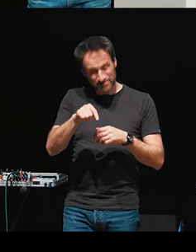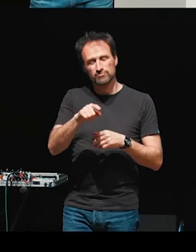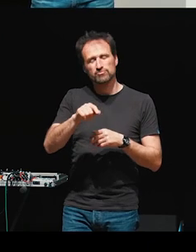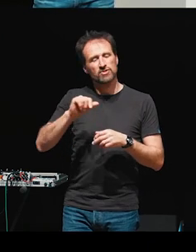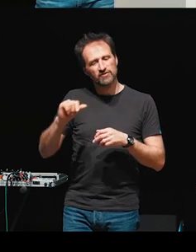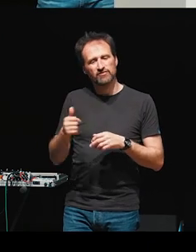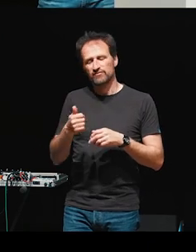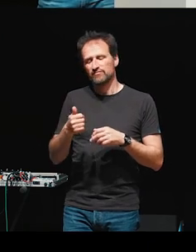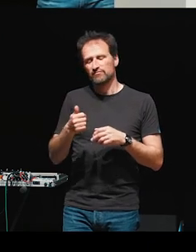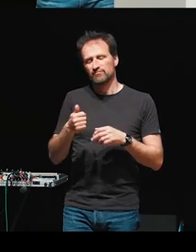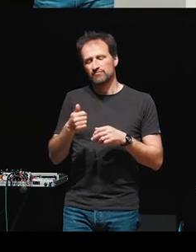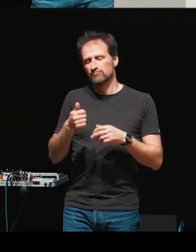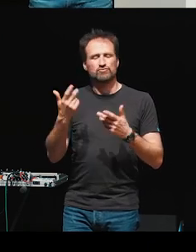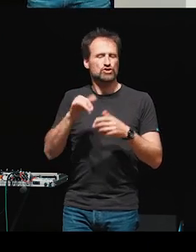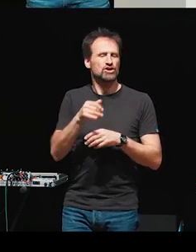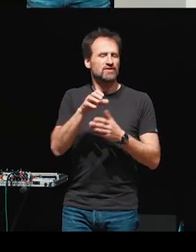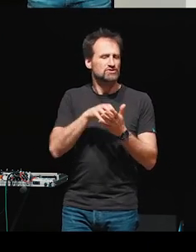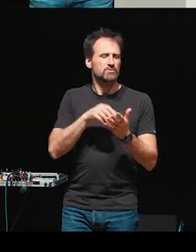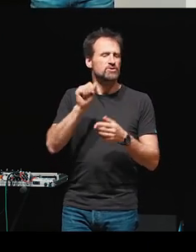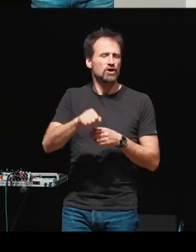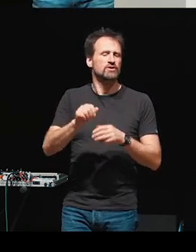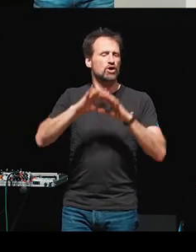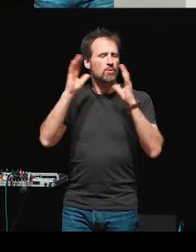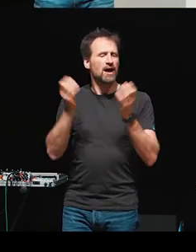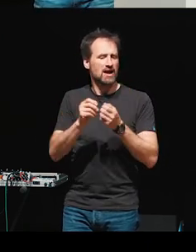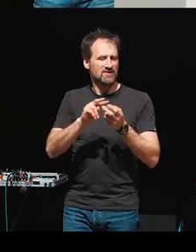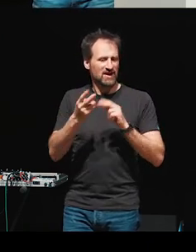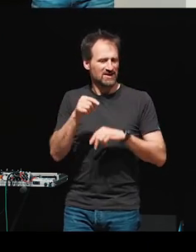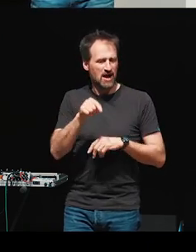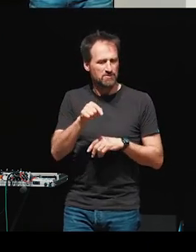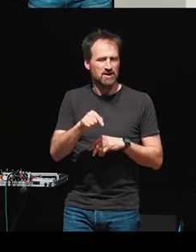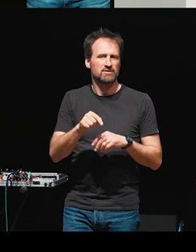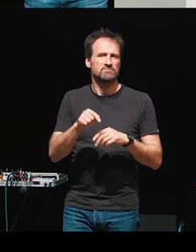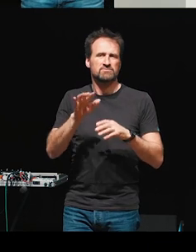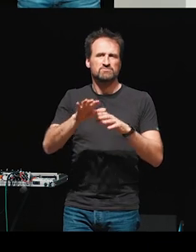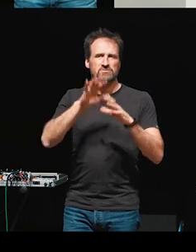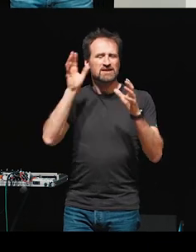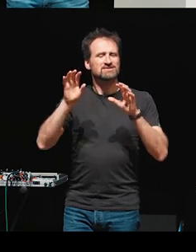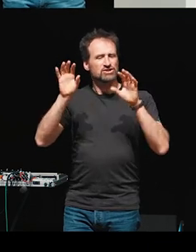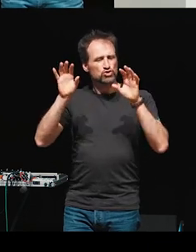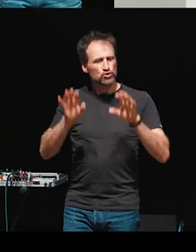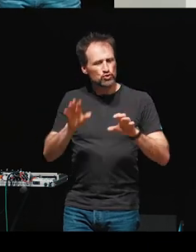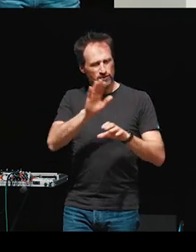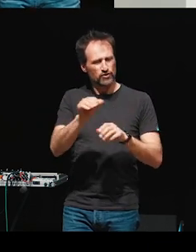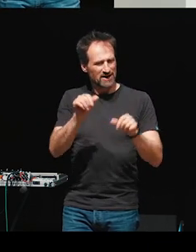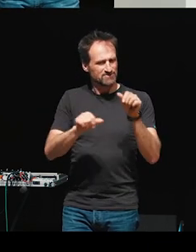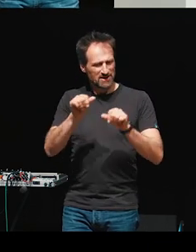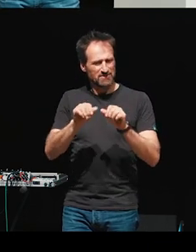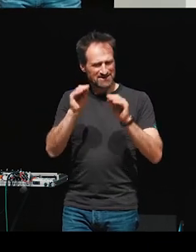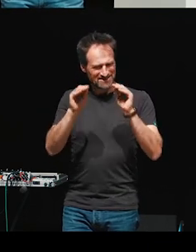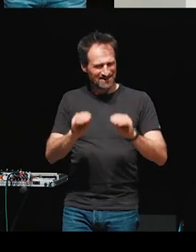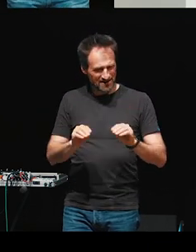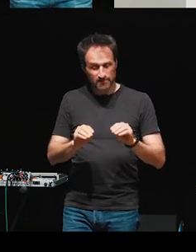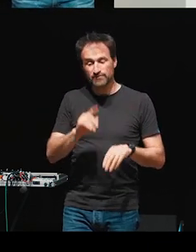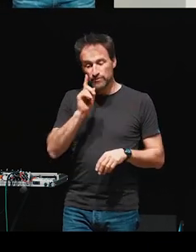in simple JavaScript, it could be a global variable which has the entire structure of your experiment settings. And then anywhere you want to